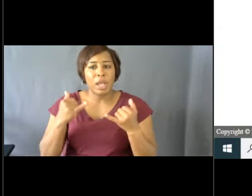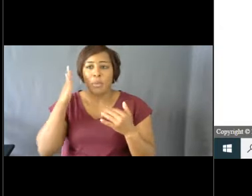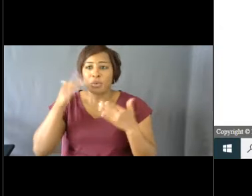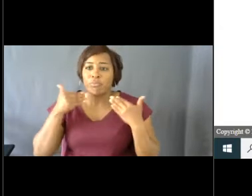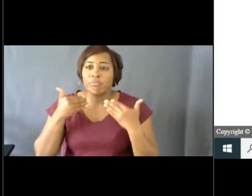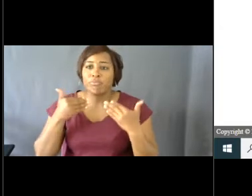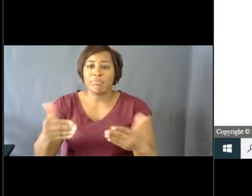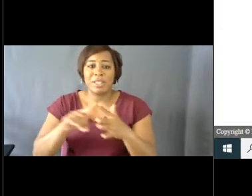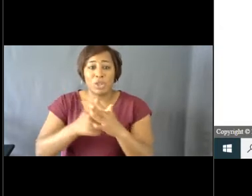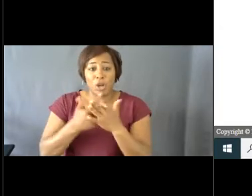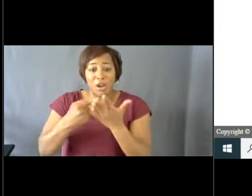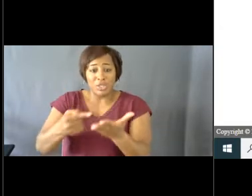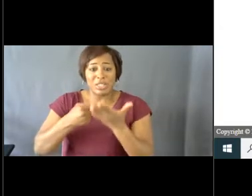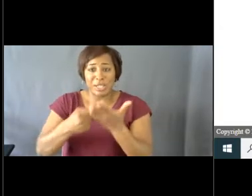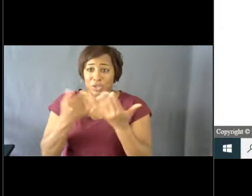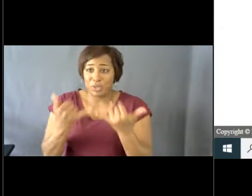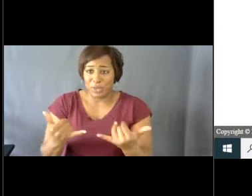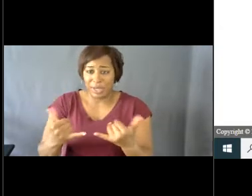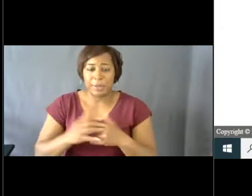today. And I wanted to